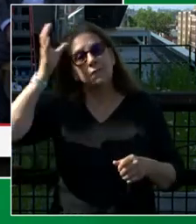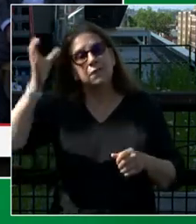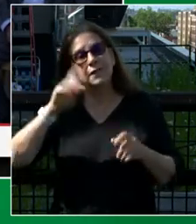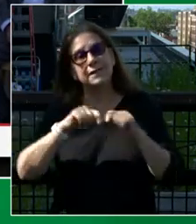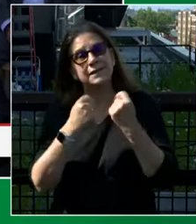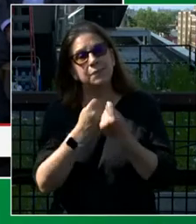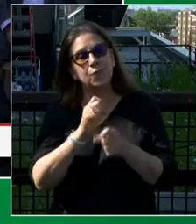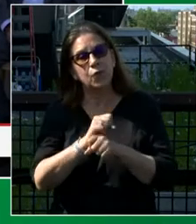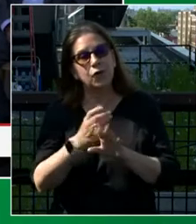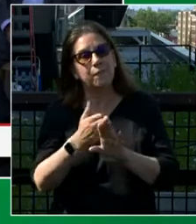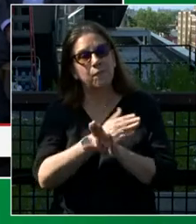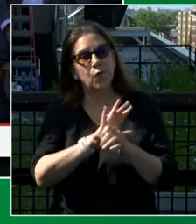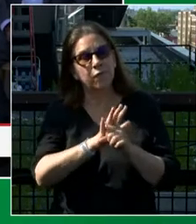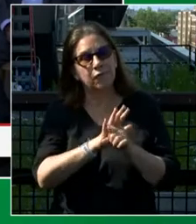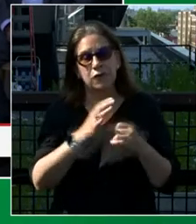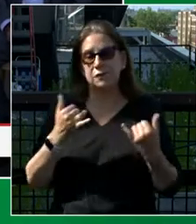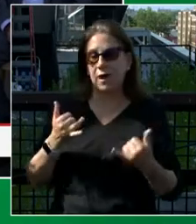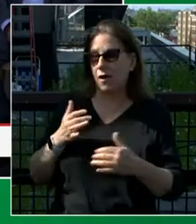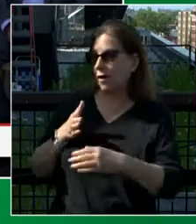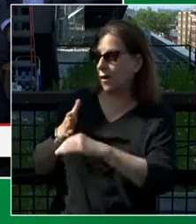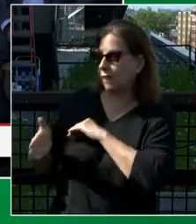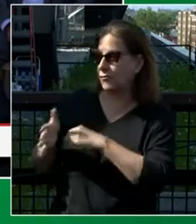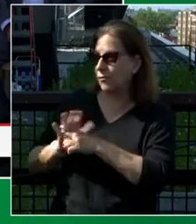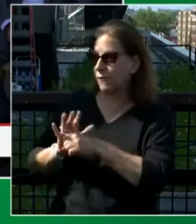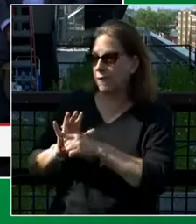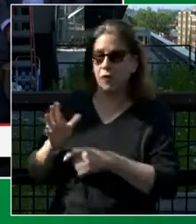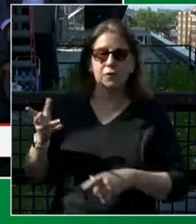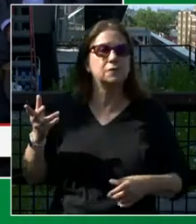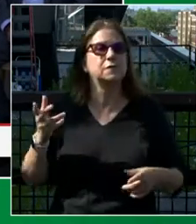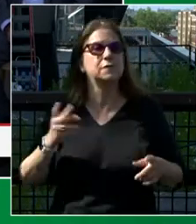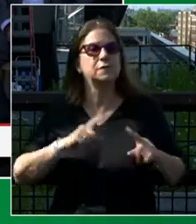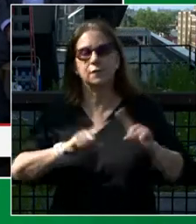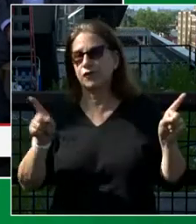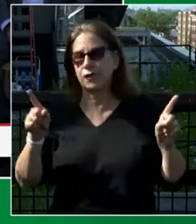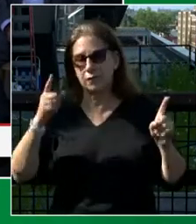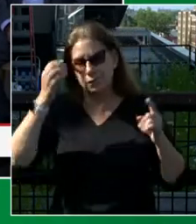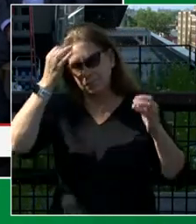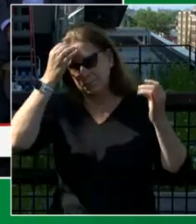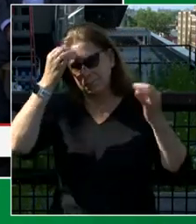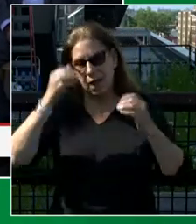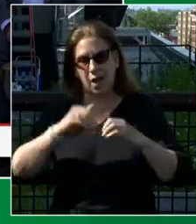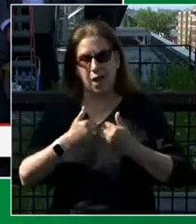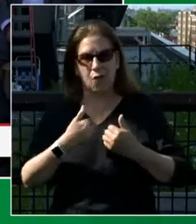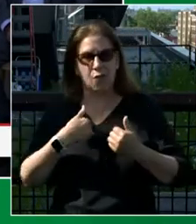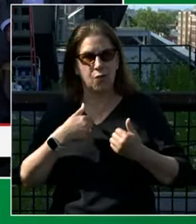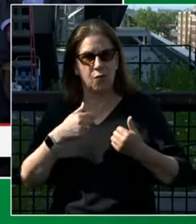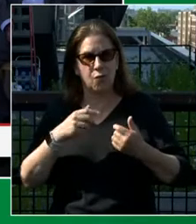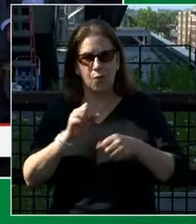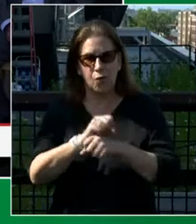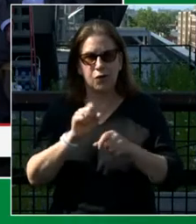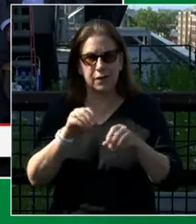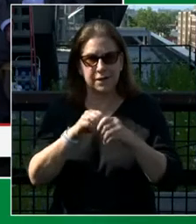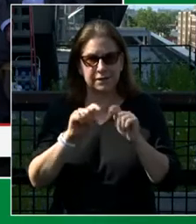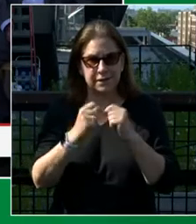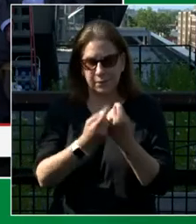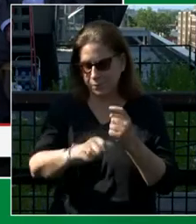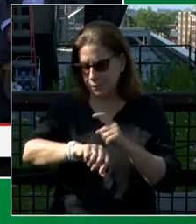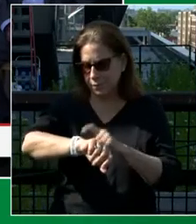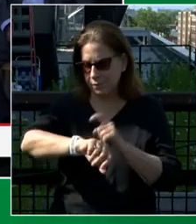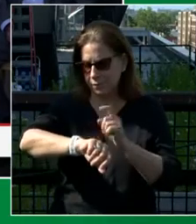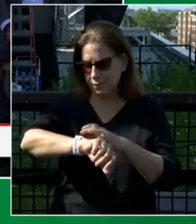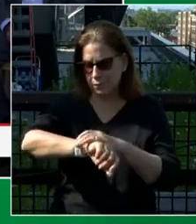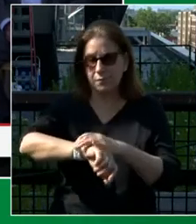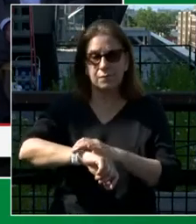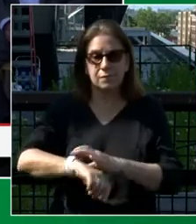happening outside. And so really seeing employees and people as people, you know, and not